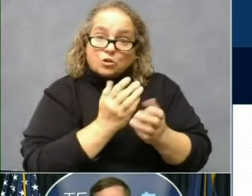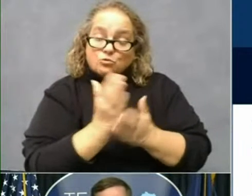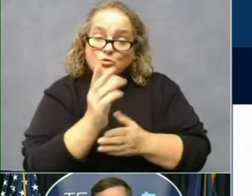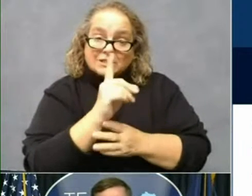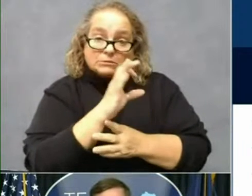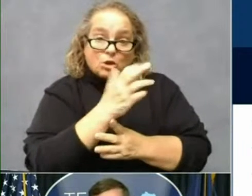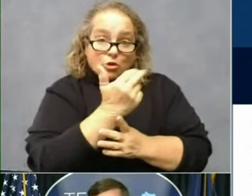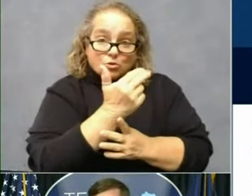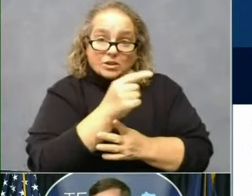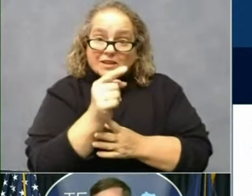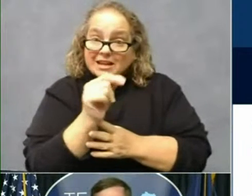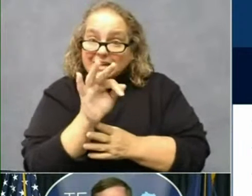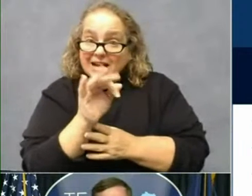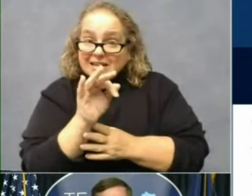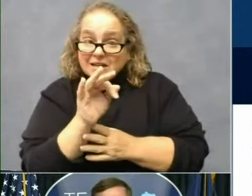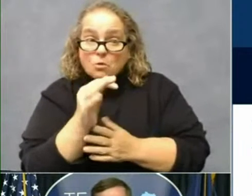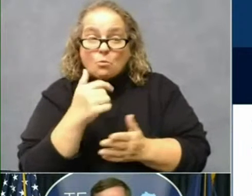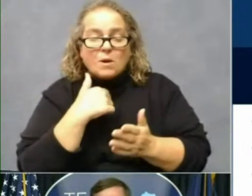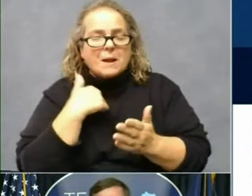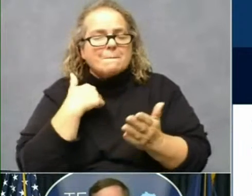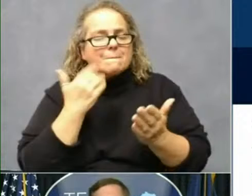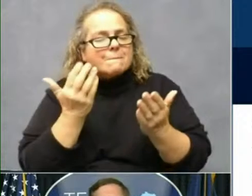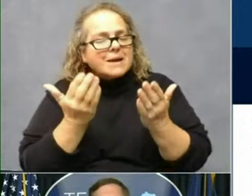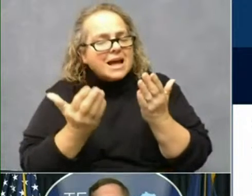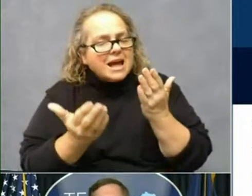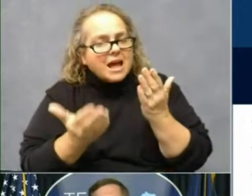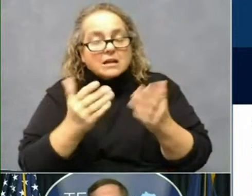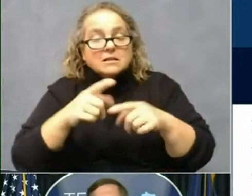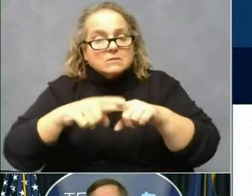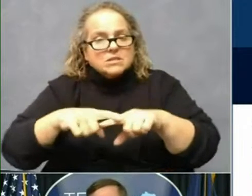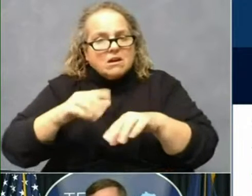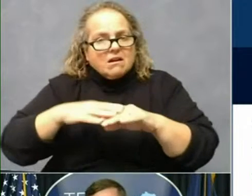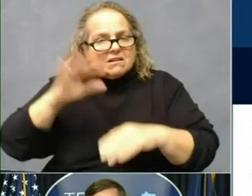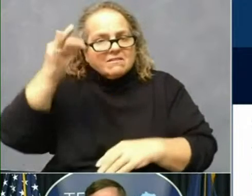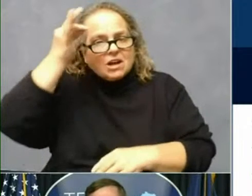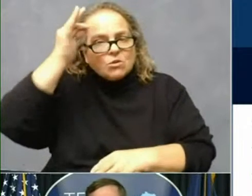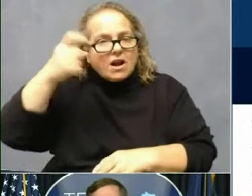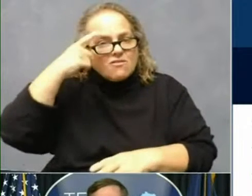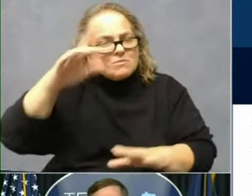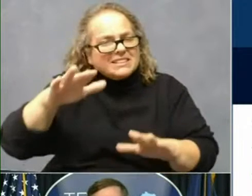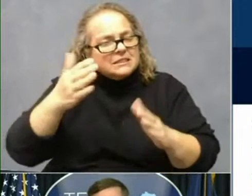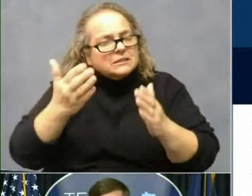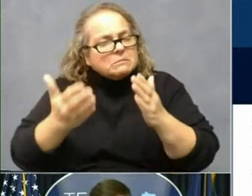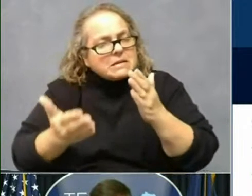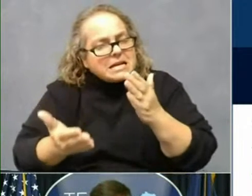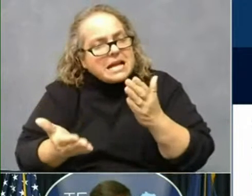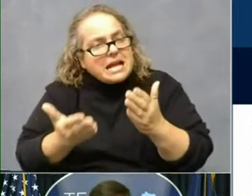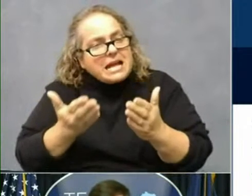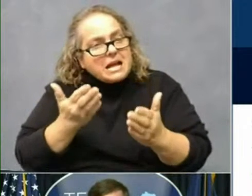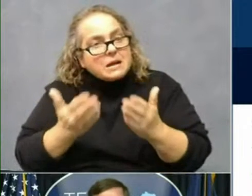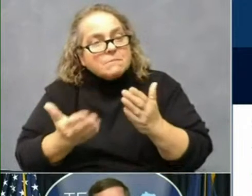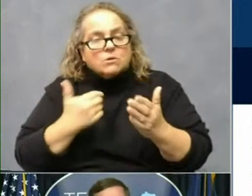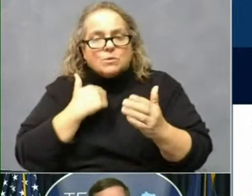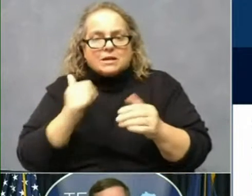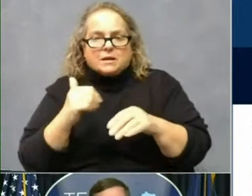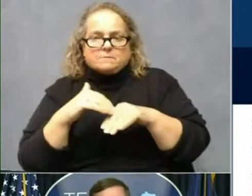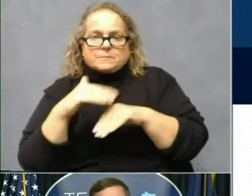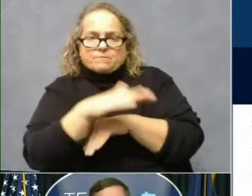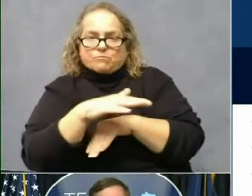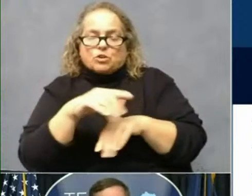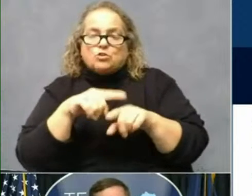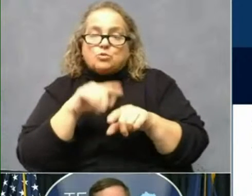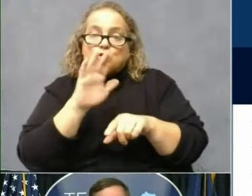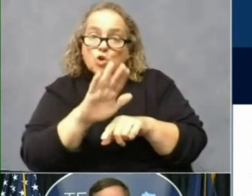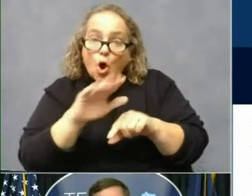may, and this all depends on the federal government, be able to get you your initial group as early as the